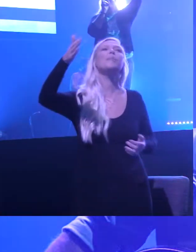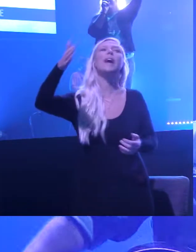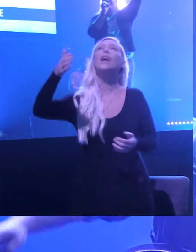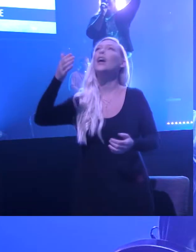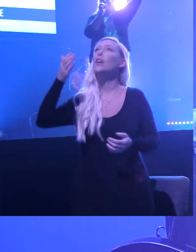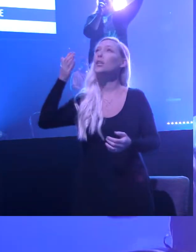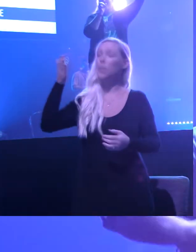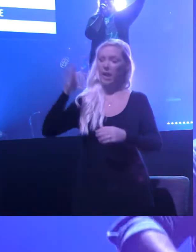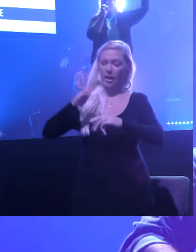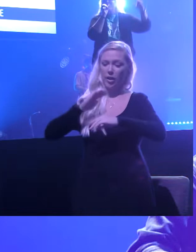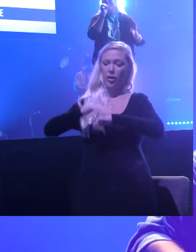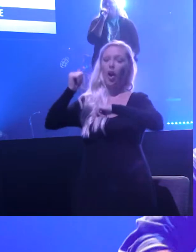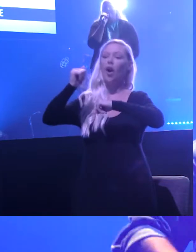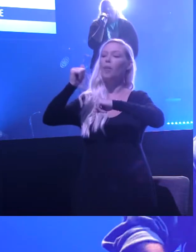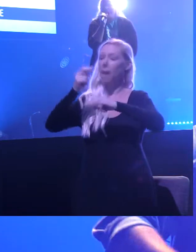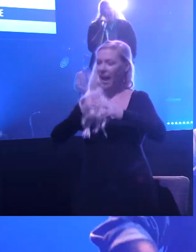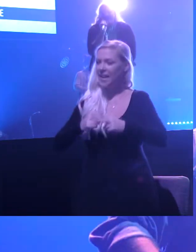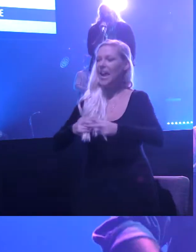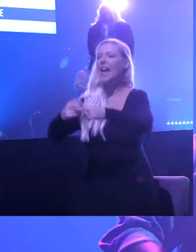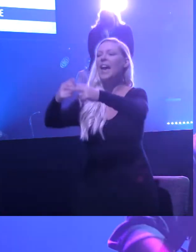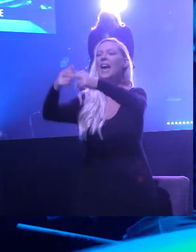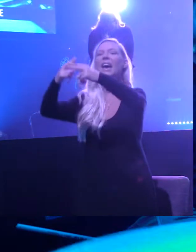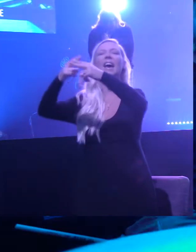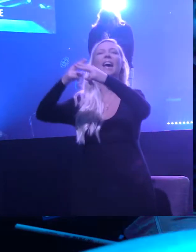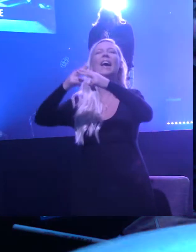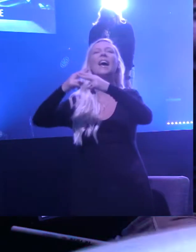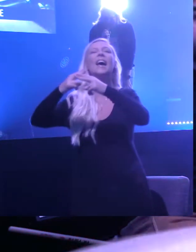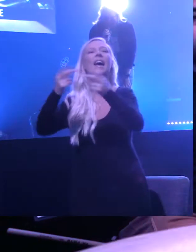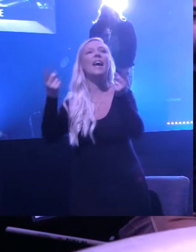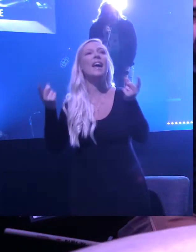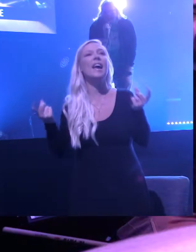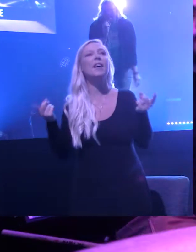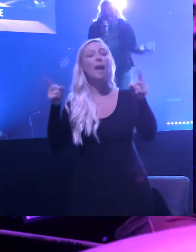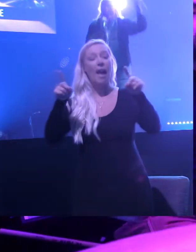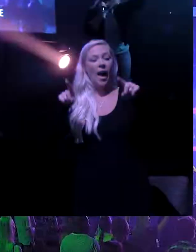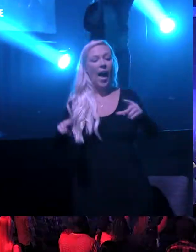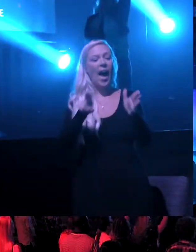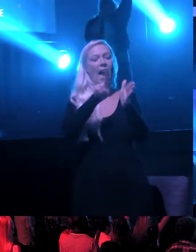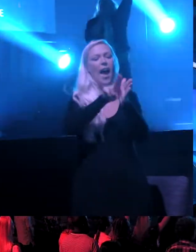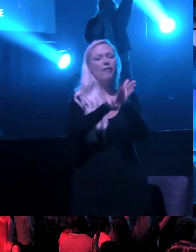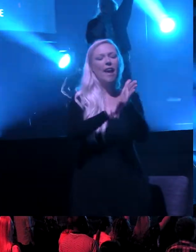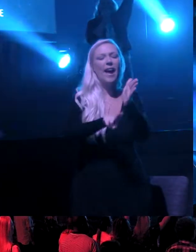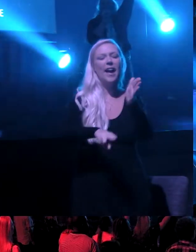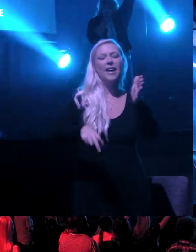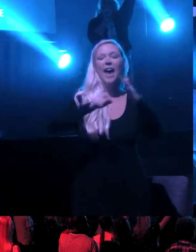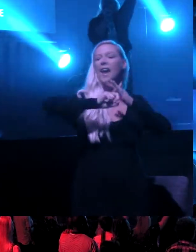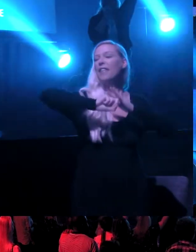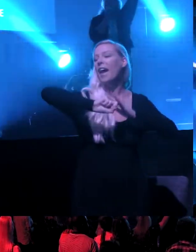I'm